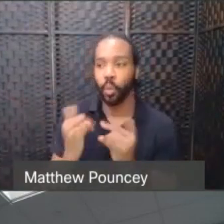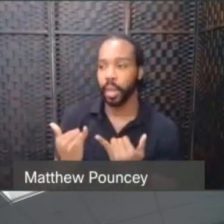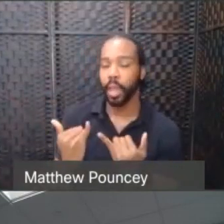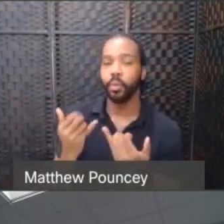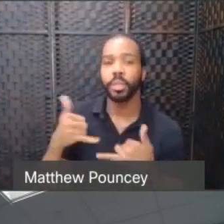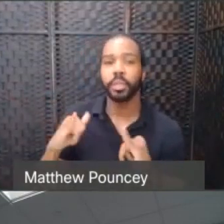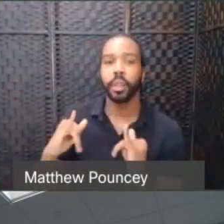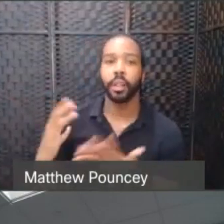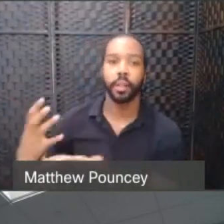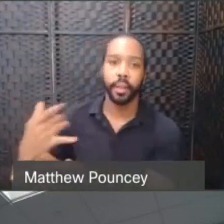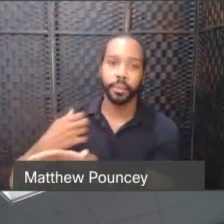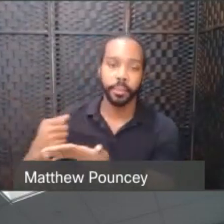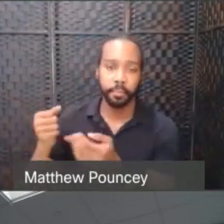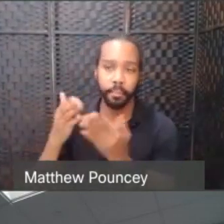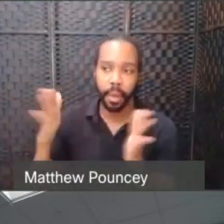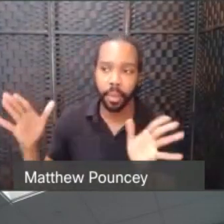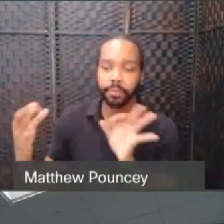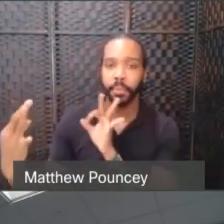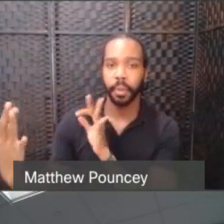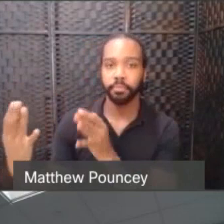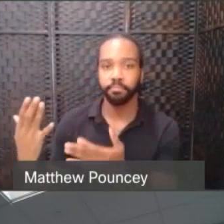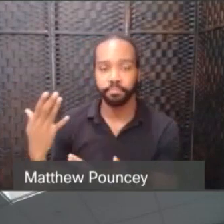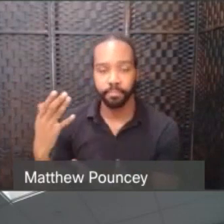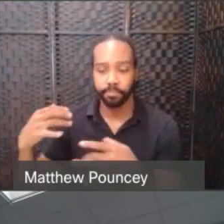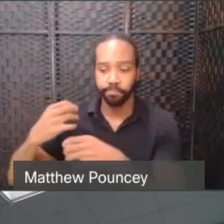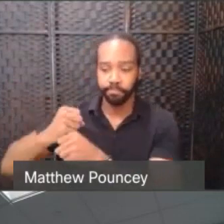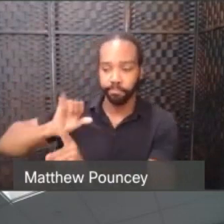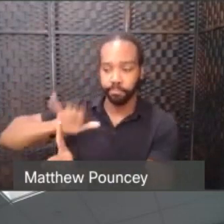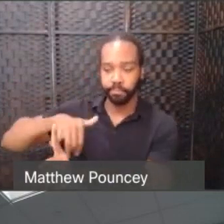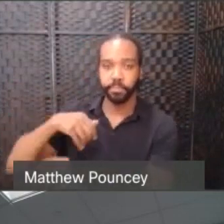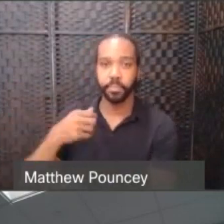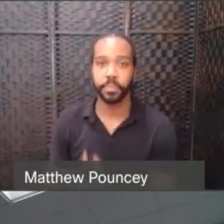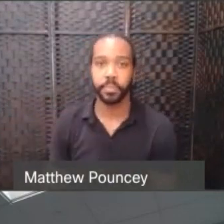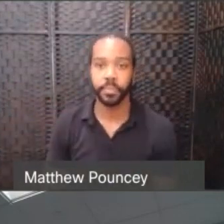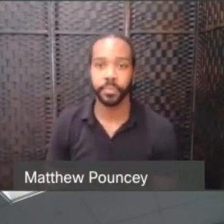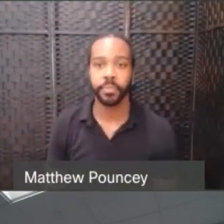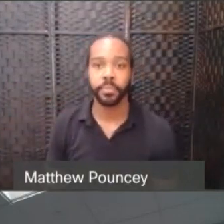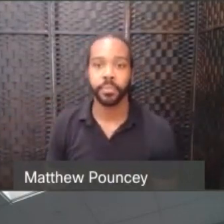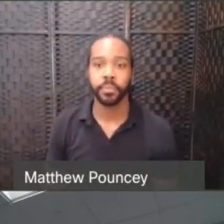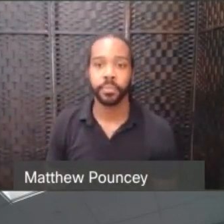compiling all of that together.